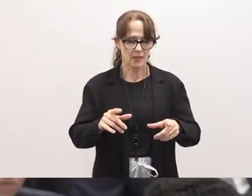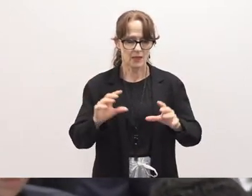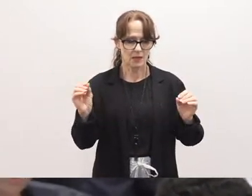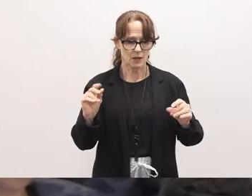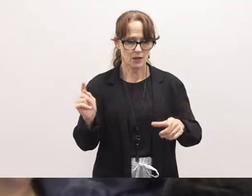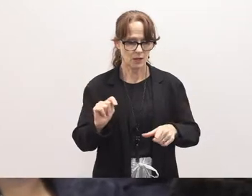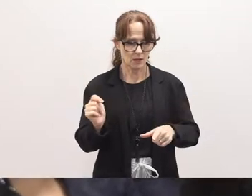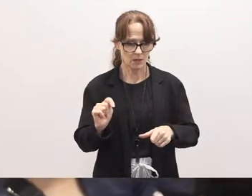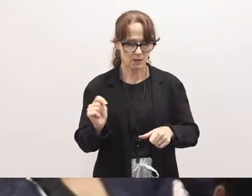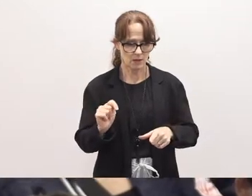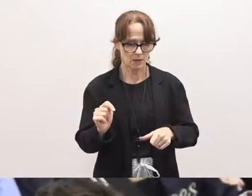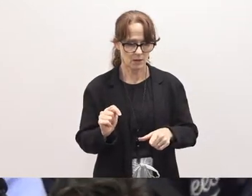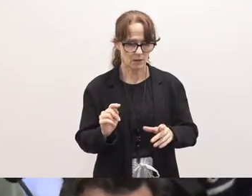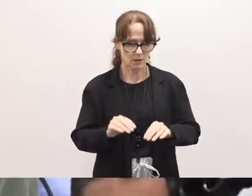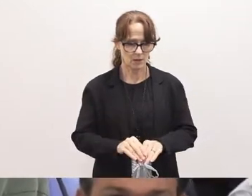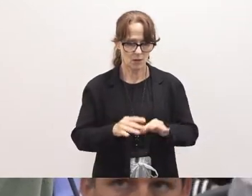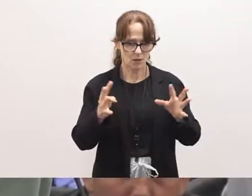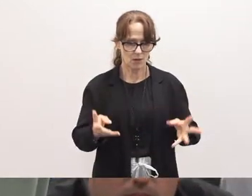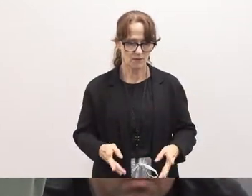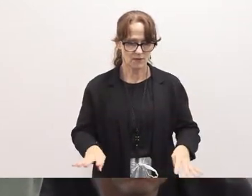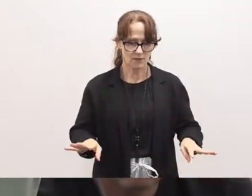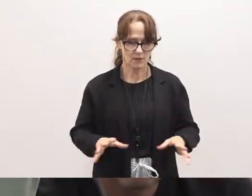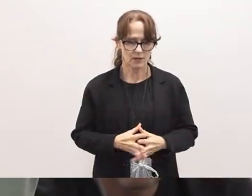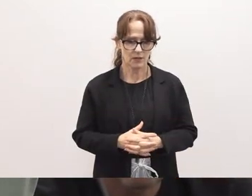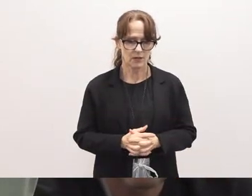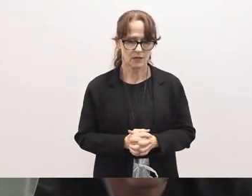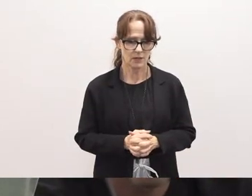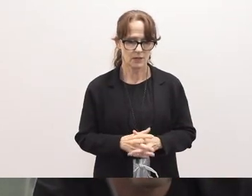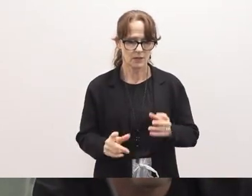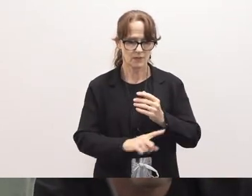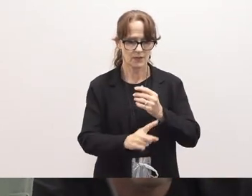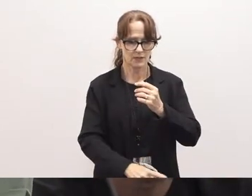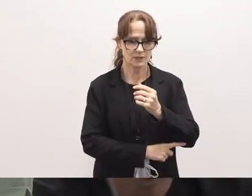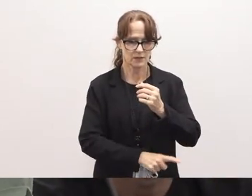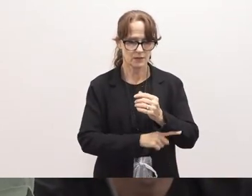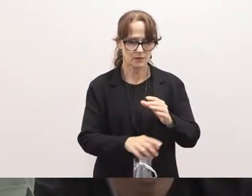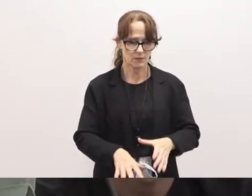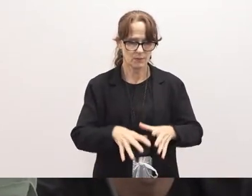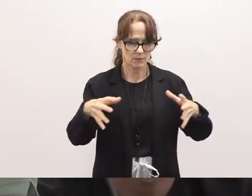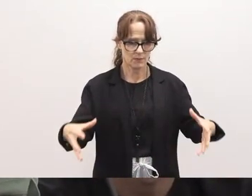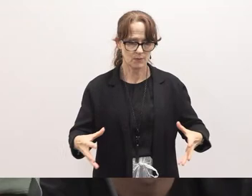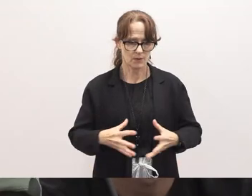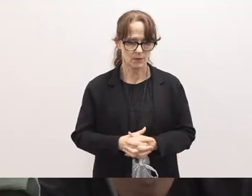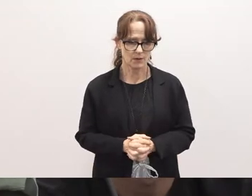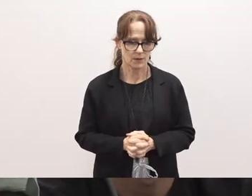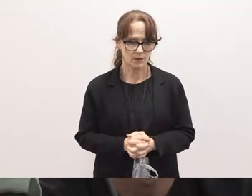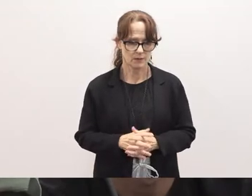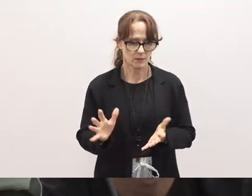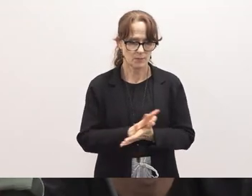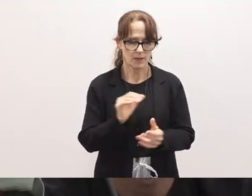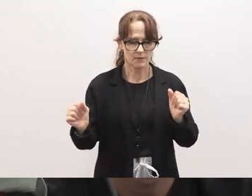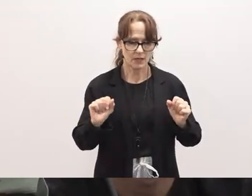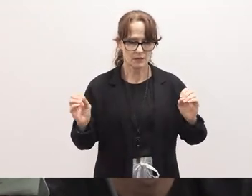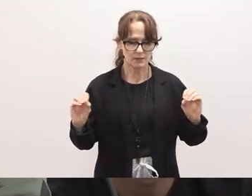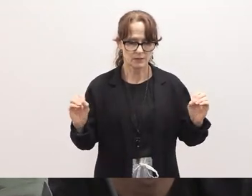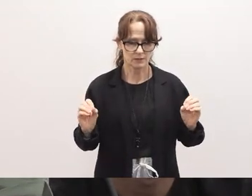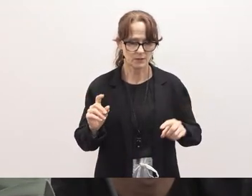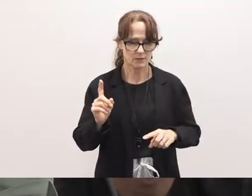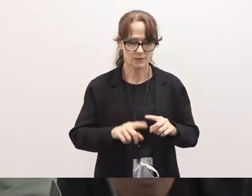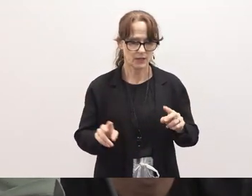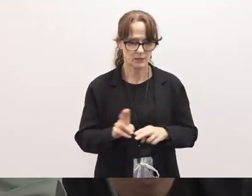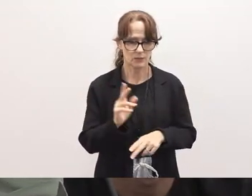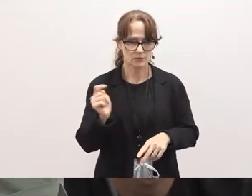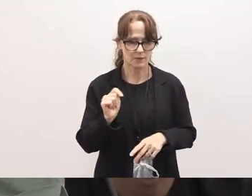toilet paper, there's overflooding in the trash cans, and then there's no paper towels. We can't really